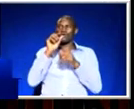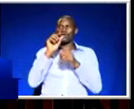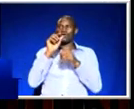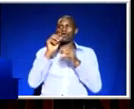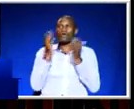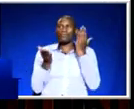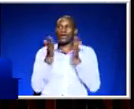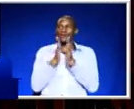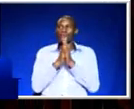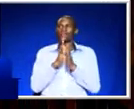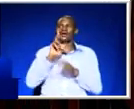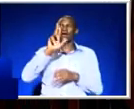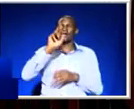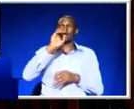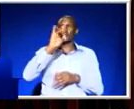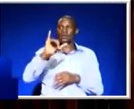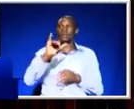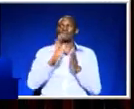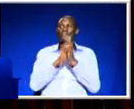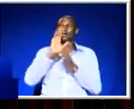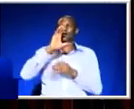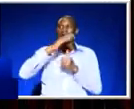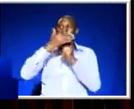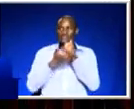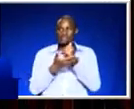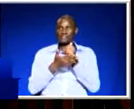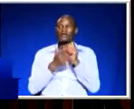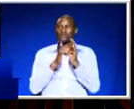curvature of the lens surfaces.